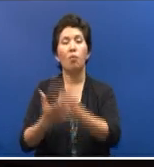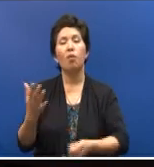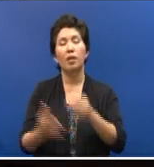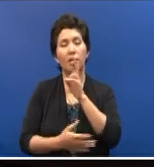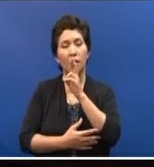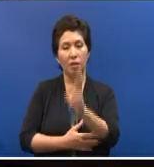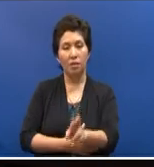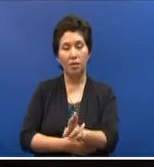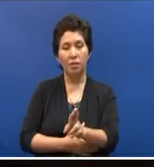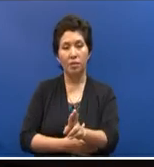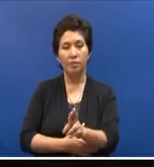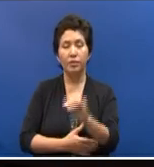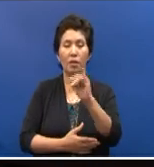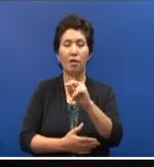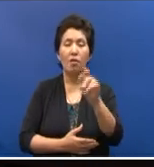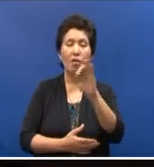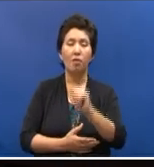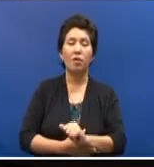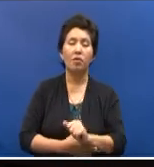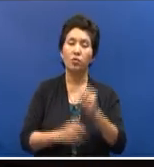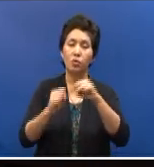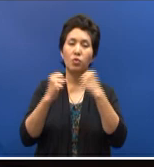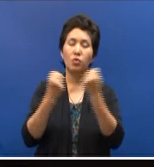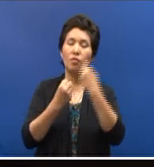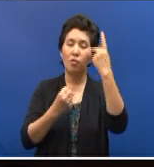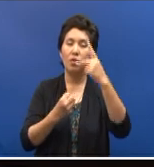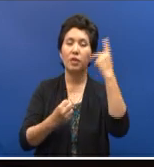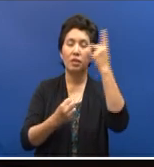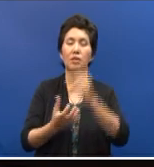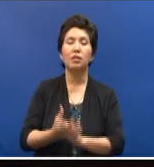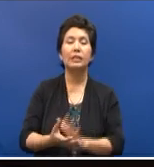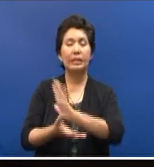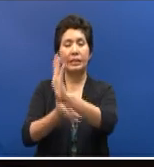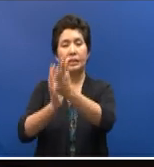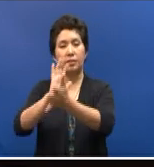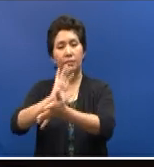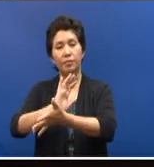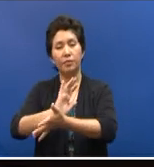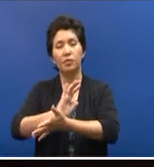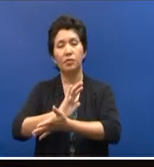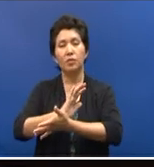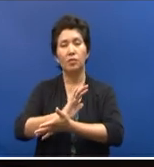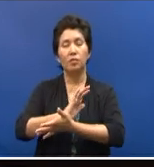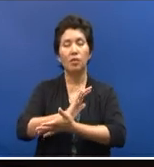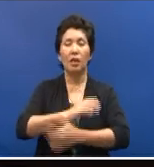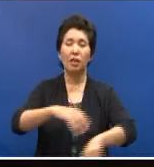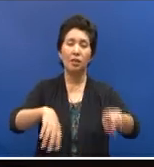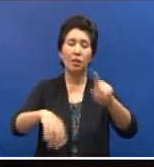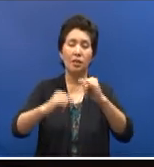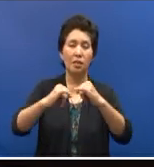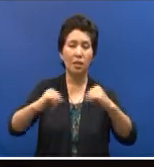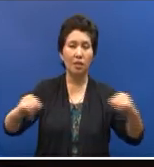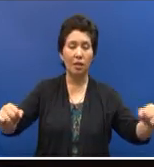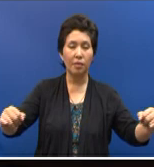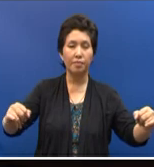are the informal means of social control. Okay, so regardless of the type of